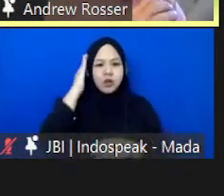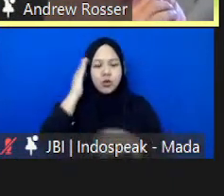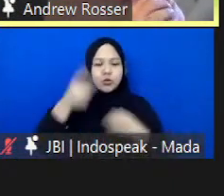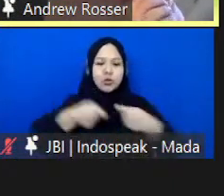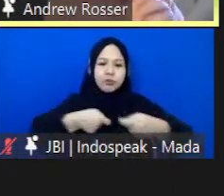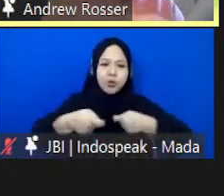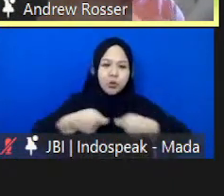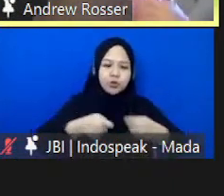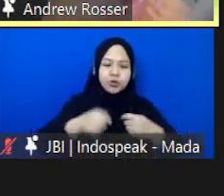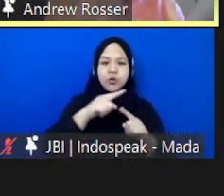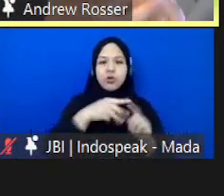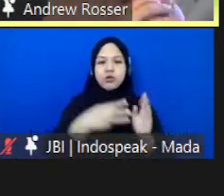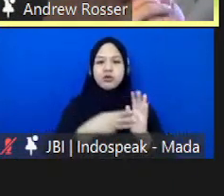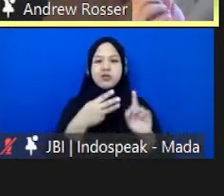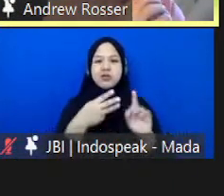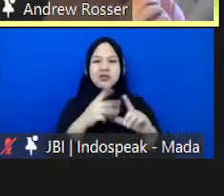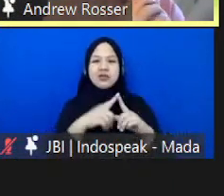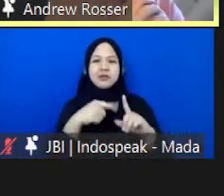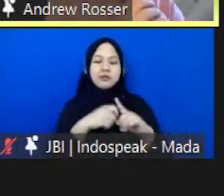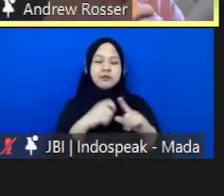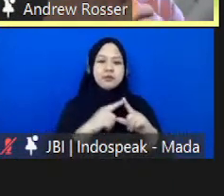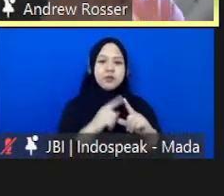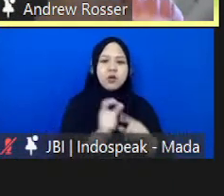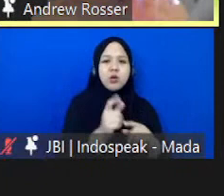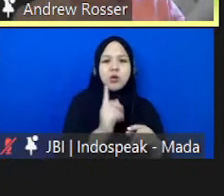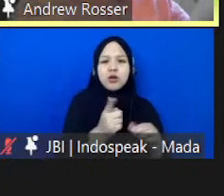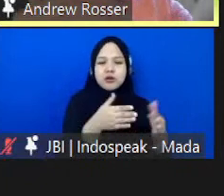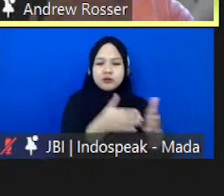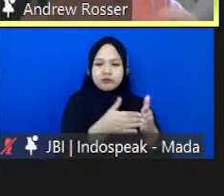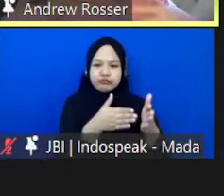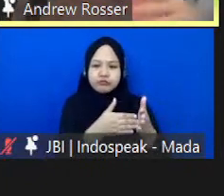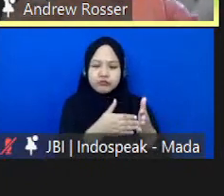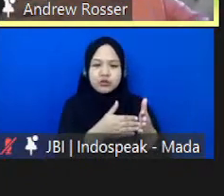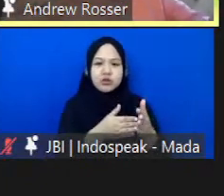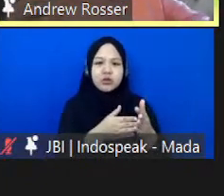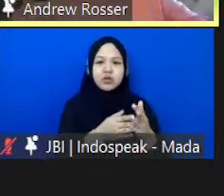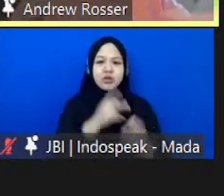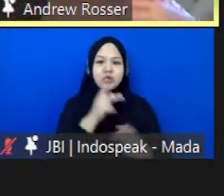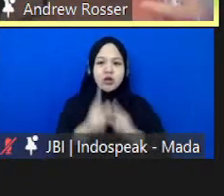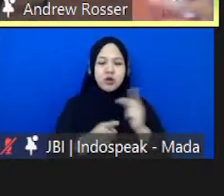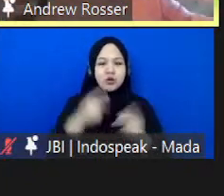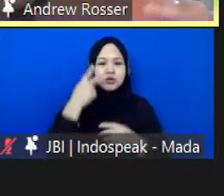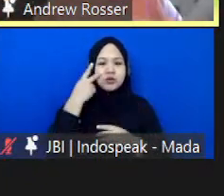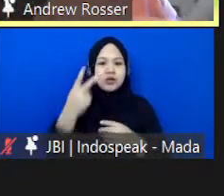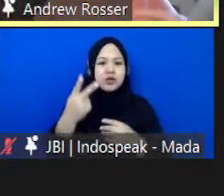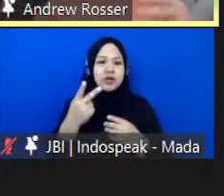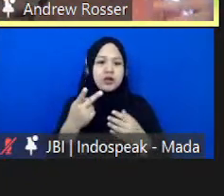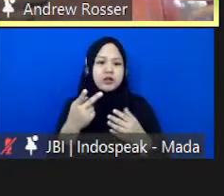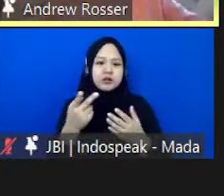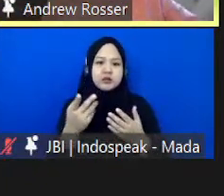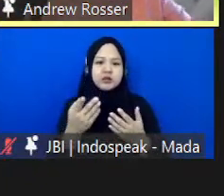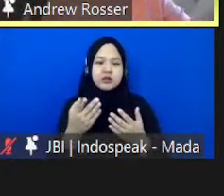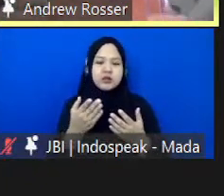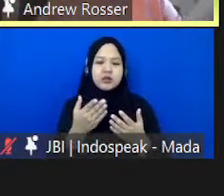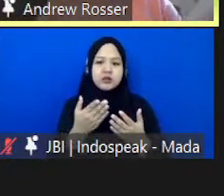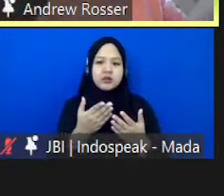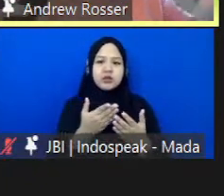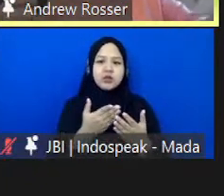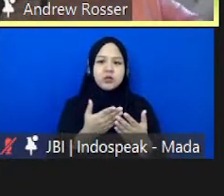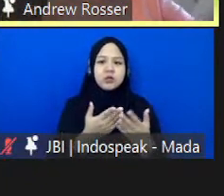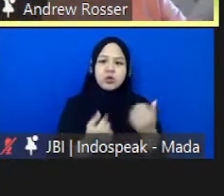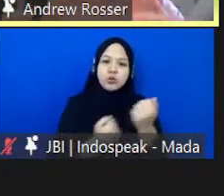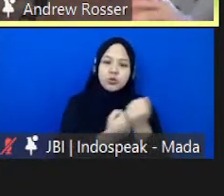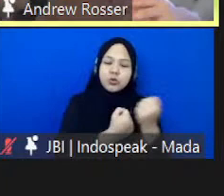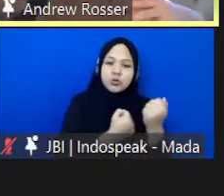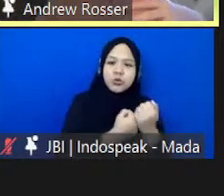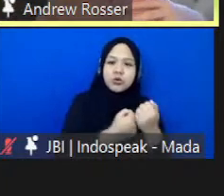predatory interests in much the same way as health insurance, but you haven't had the offsetting effects of support from popular